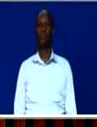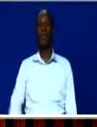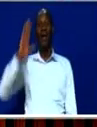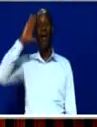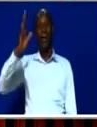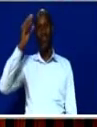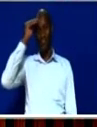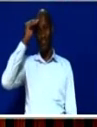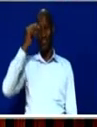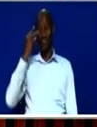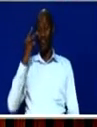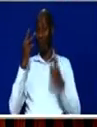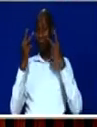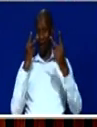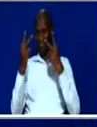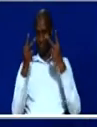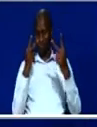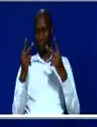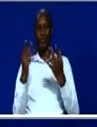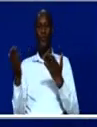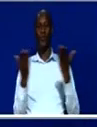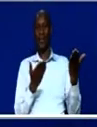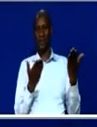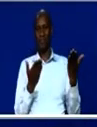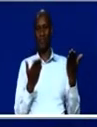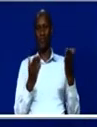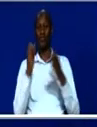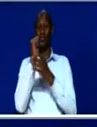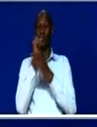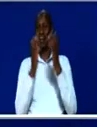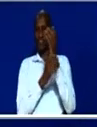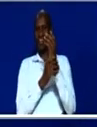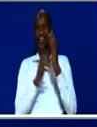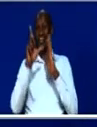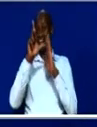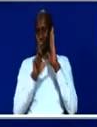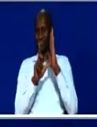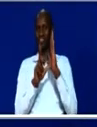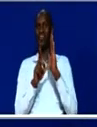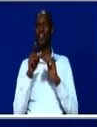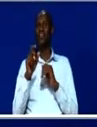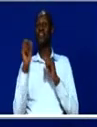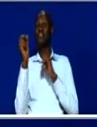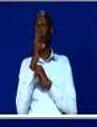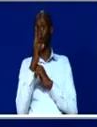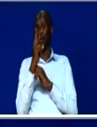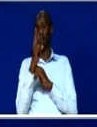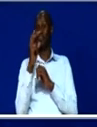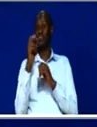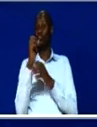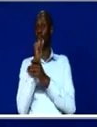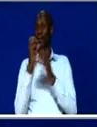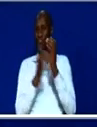Hello viewer, welcome to our geography lesson. This is secondary geography. It is our